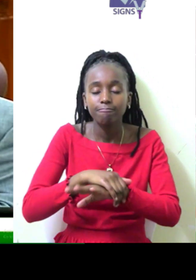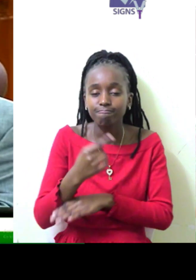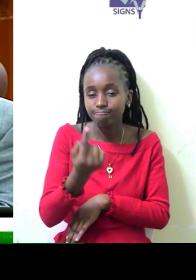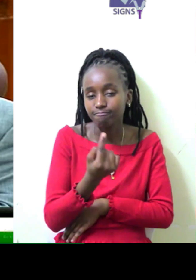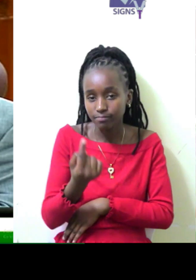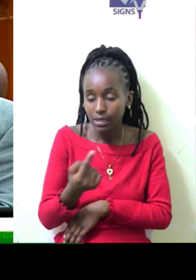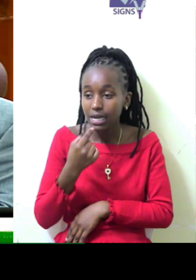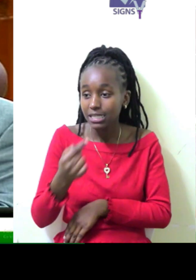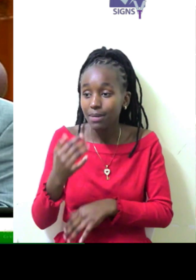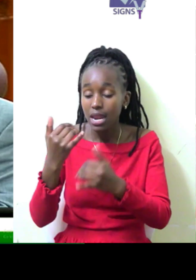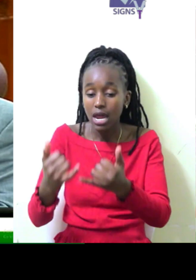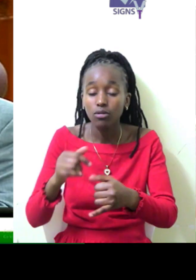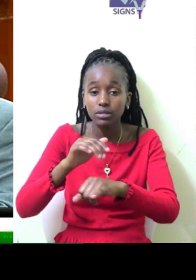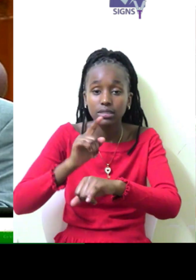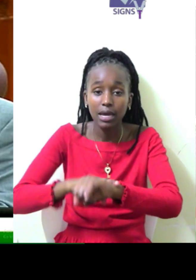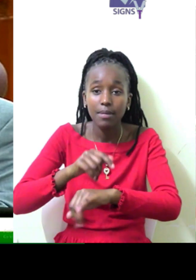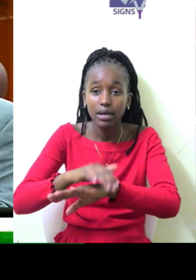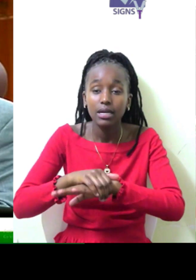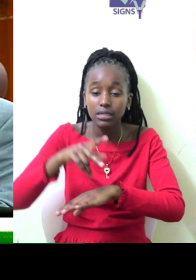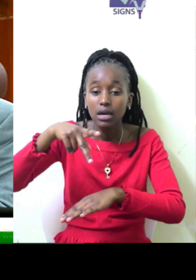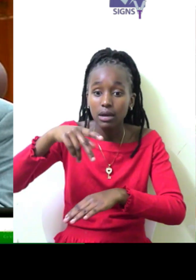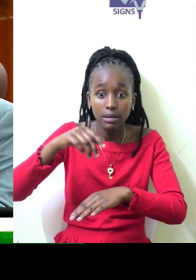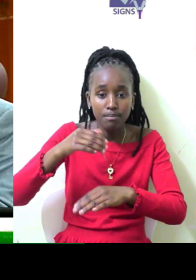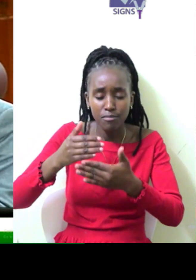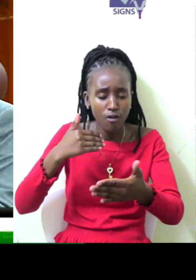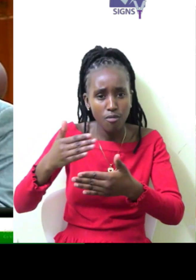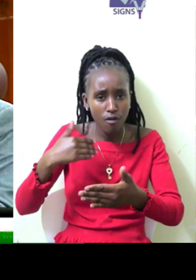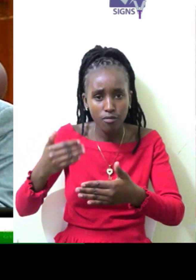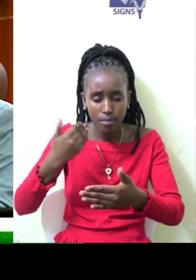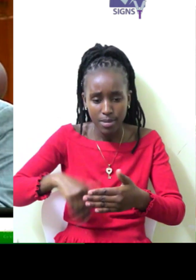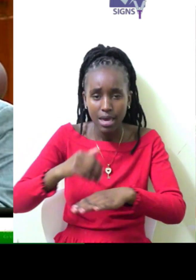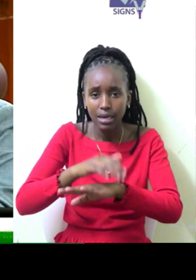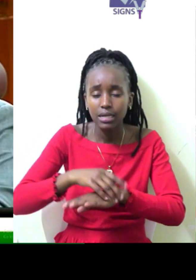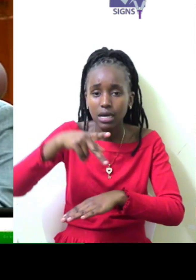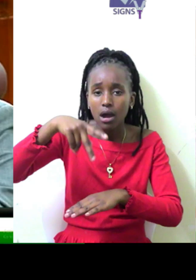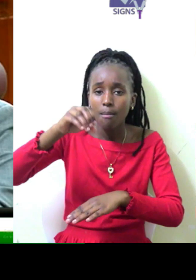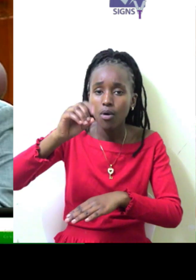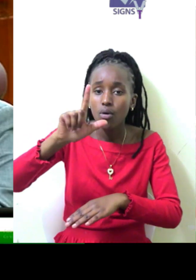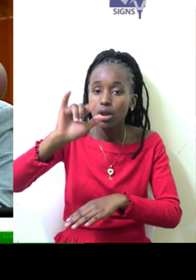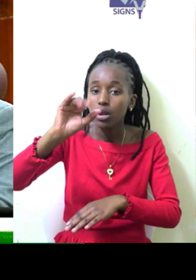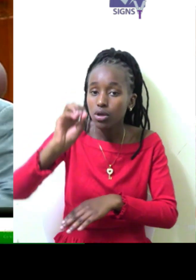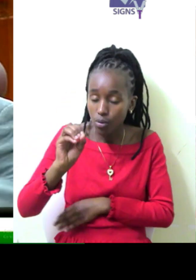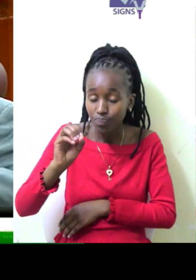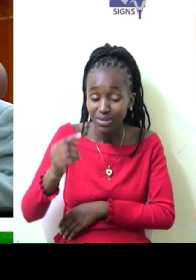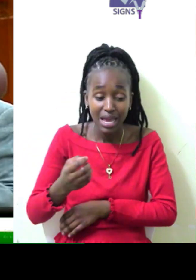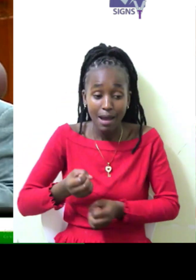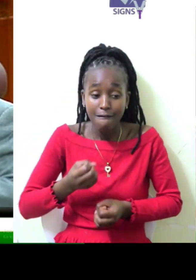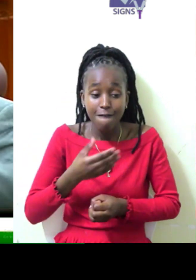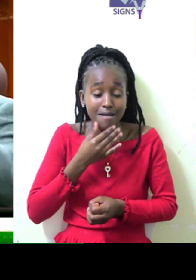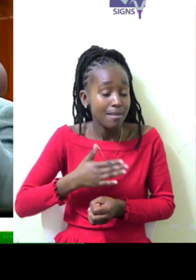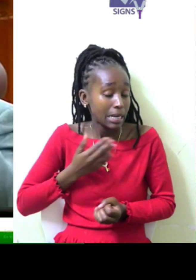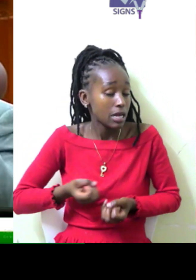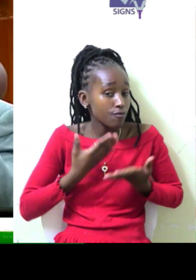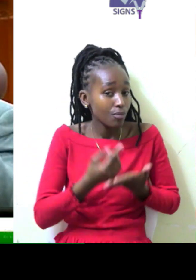now that you have lost your legs, you have a challenge. But let me tell you, you have no option but to